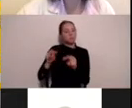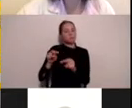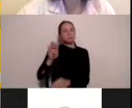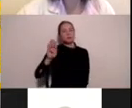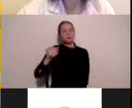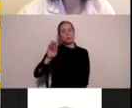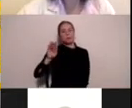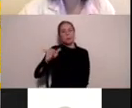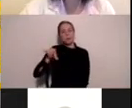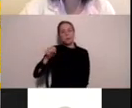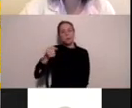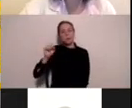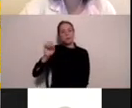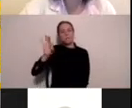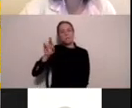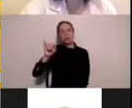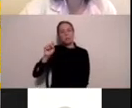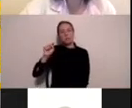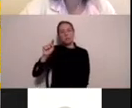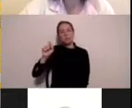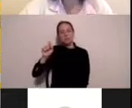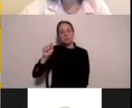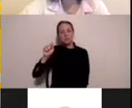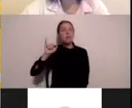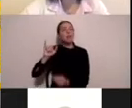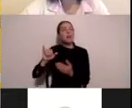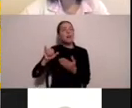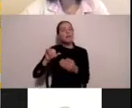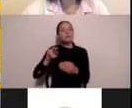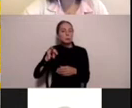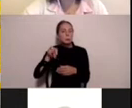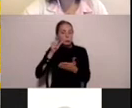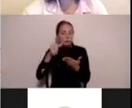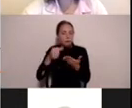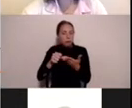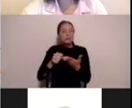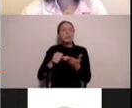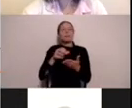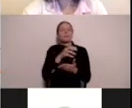and social media for news and resources related to COVID-19 and newborn screening.